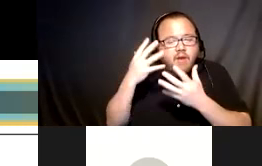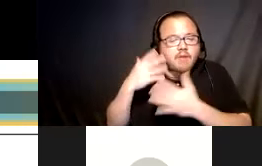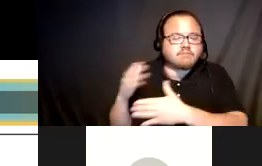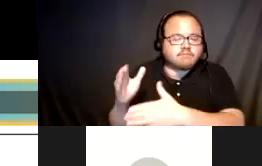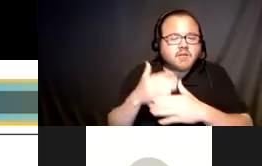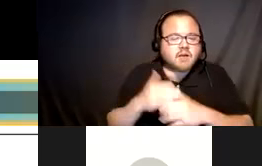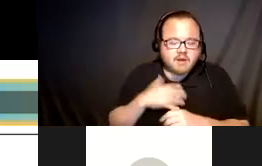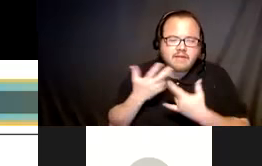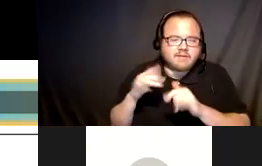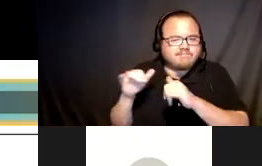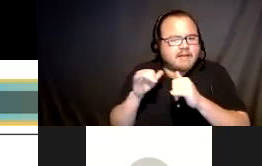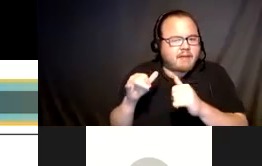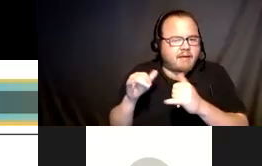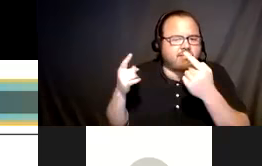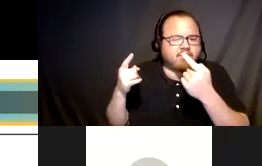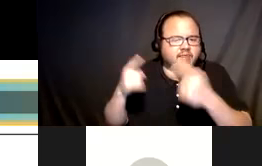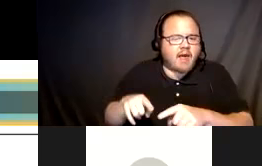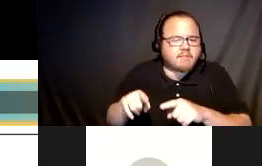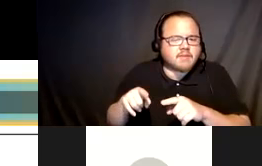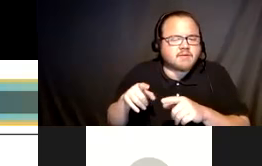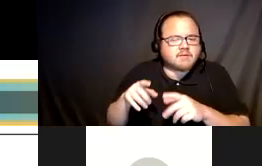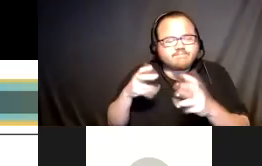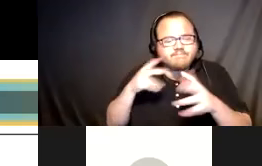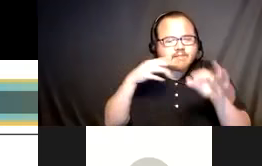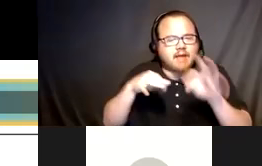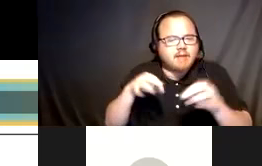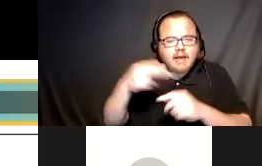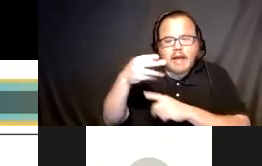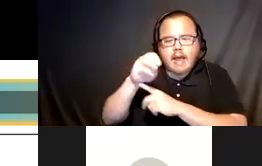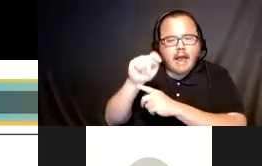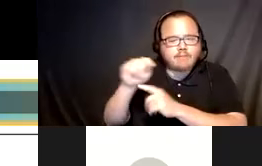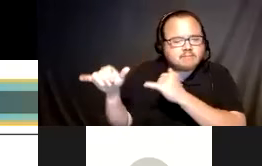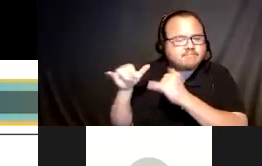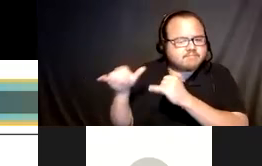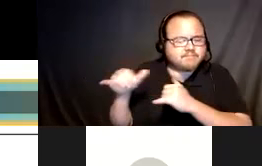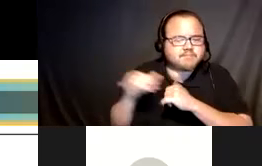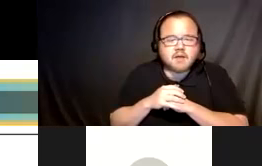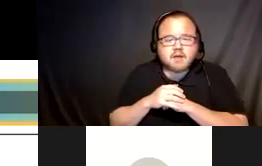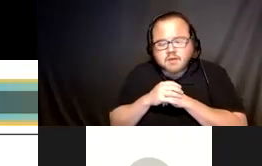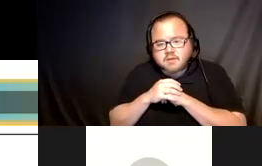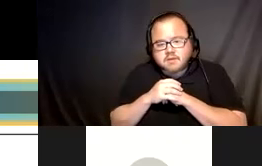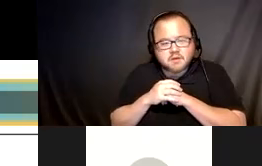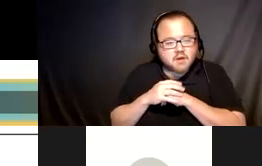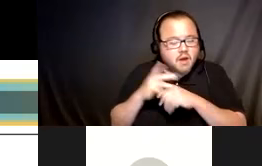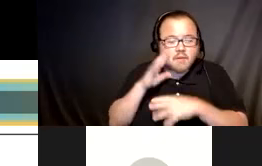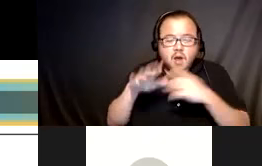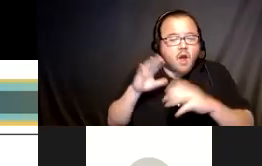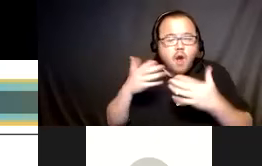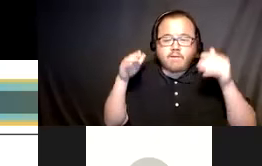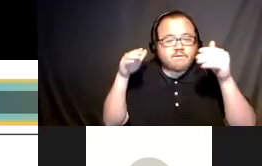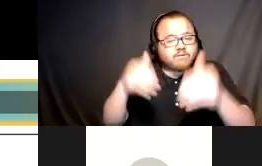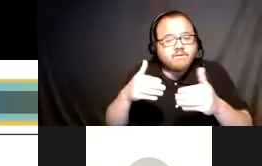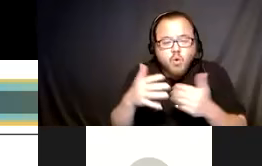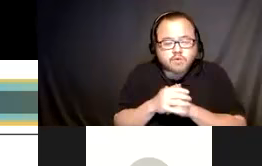lot of similar things actually going on as was described in Hemet, but talking about our focus for